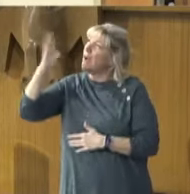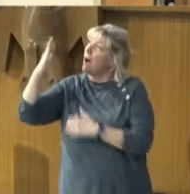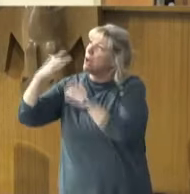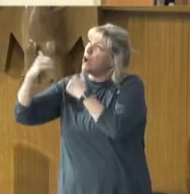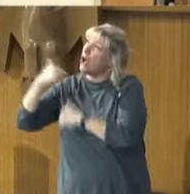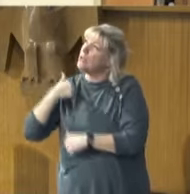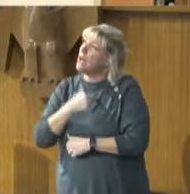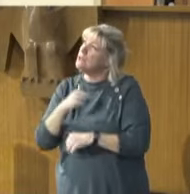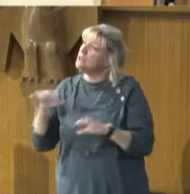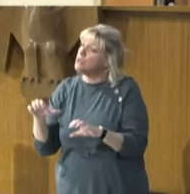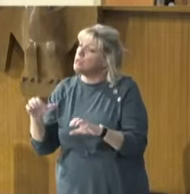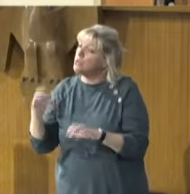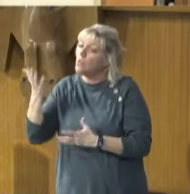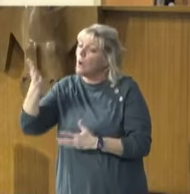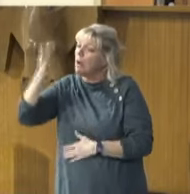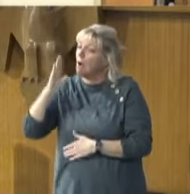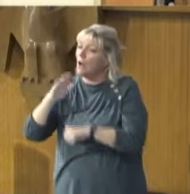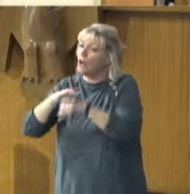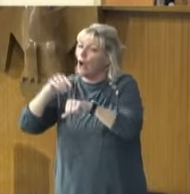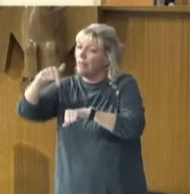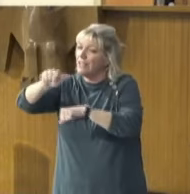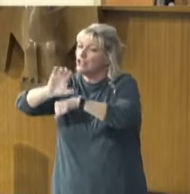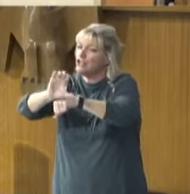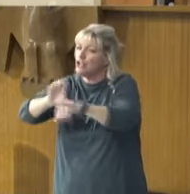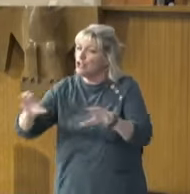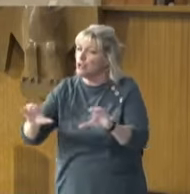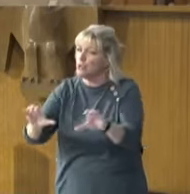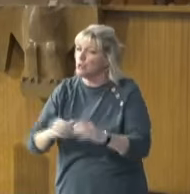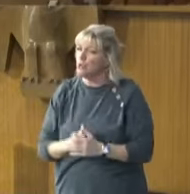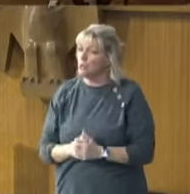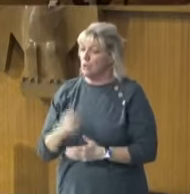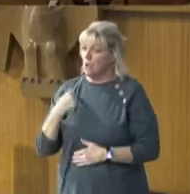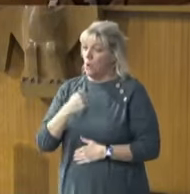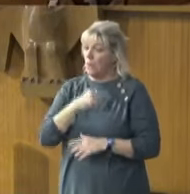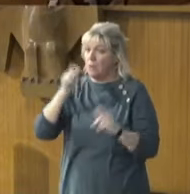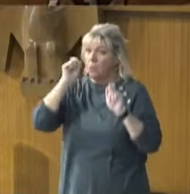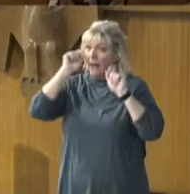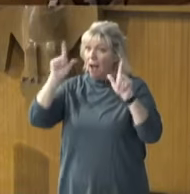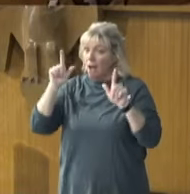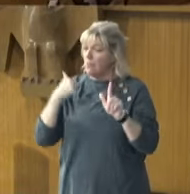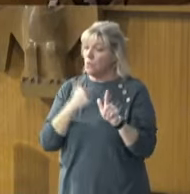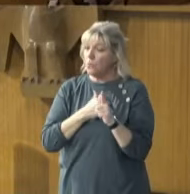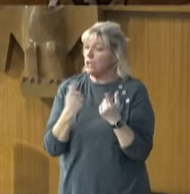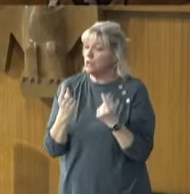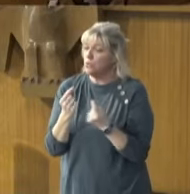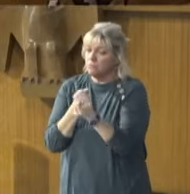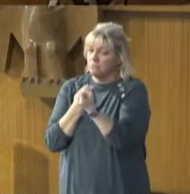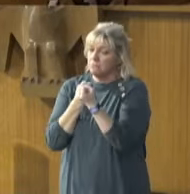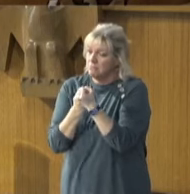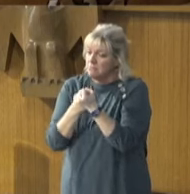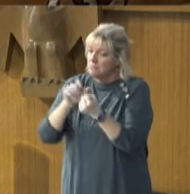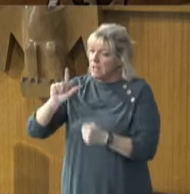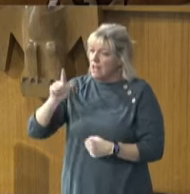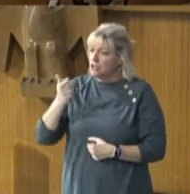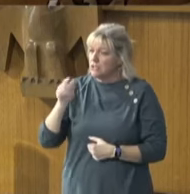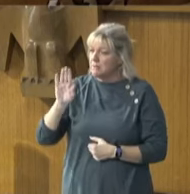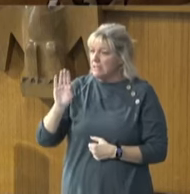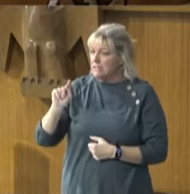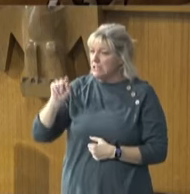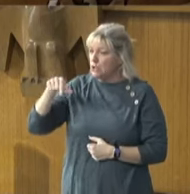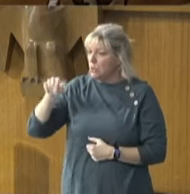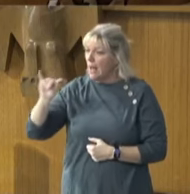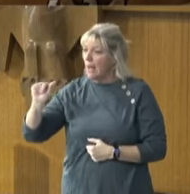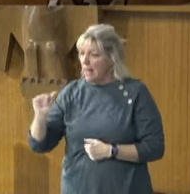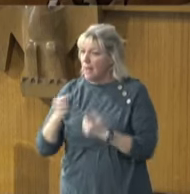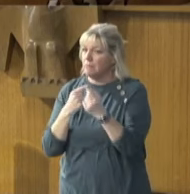our church. When we wake up, we will stand up on behalf of our LGBTQIA plus siblings. When we wake